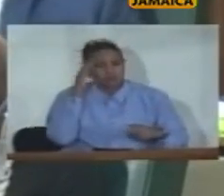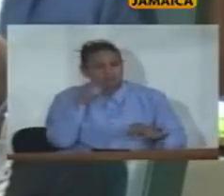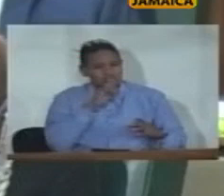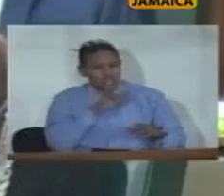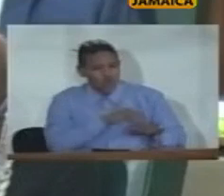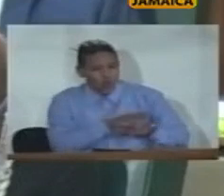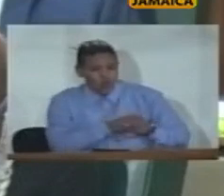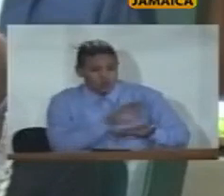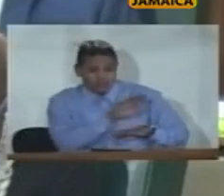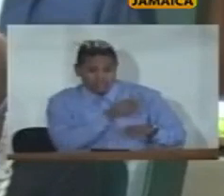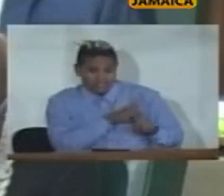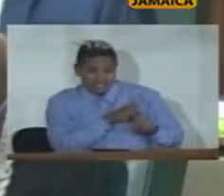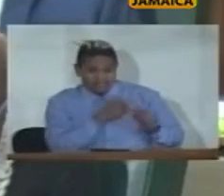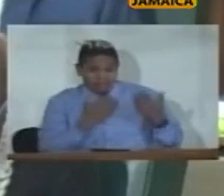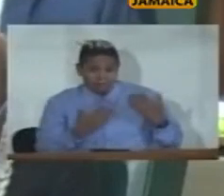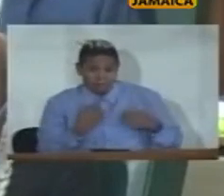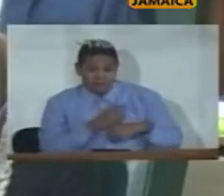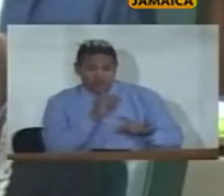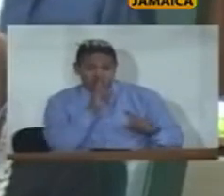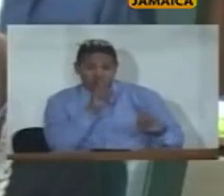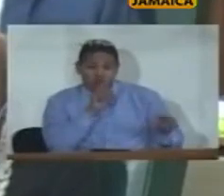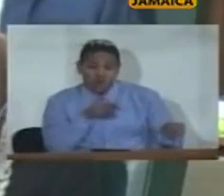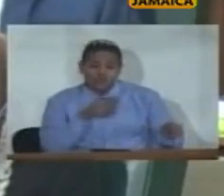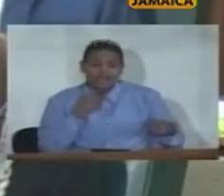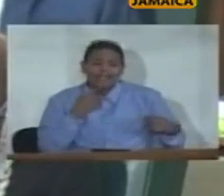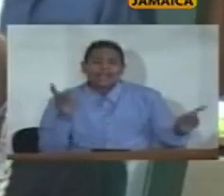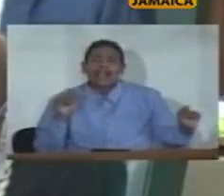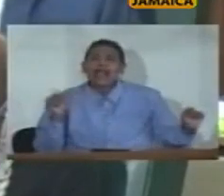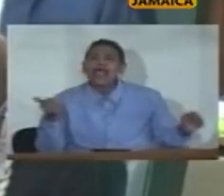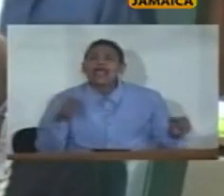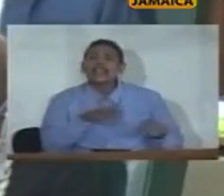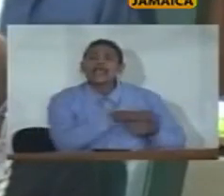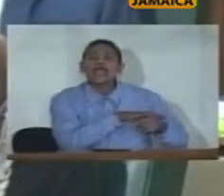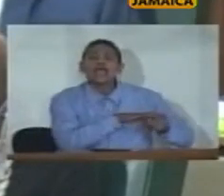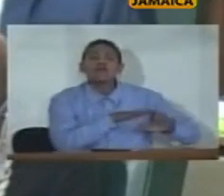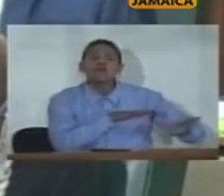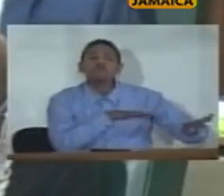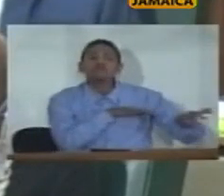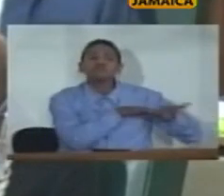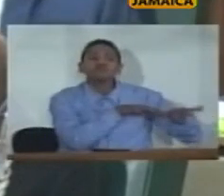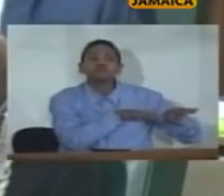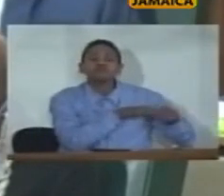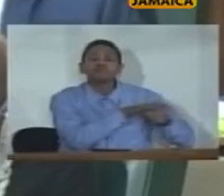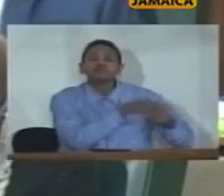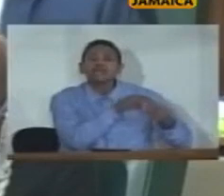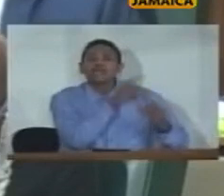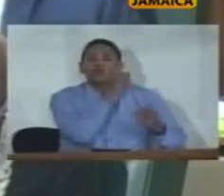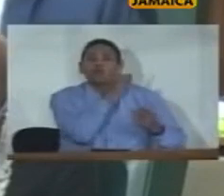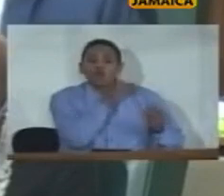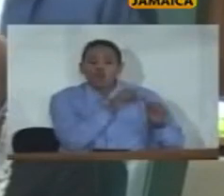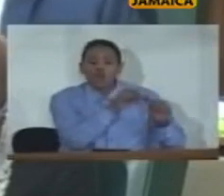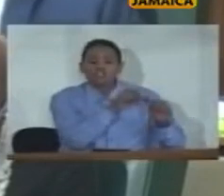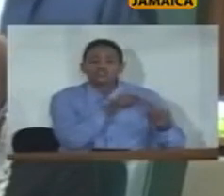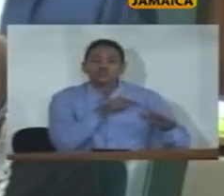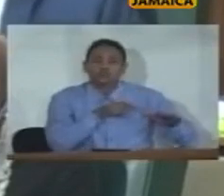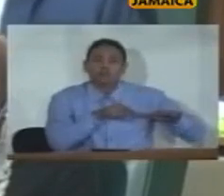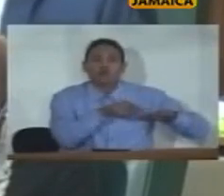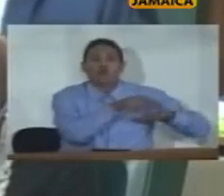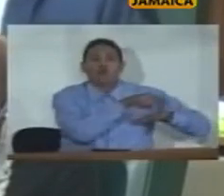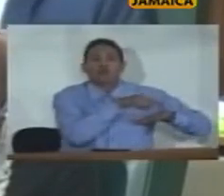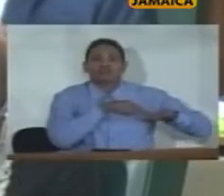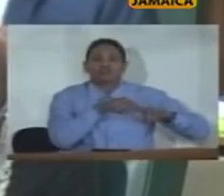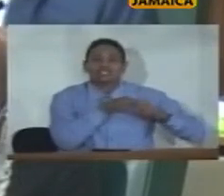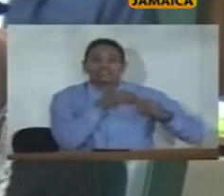Council may by order declare any geographically defined area within a single continuous boundary